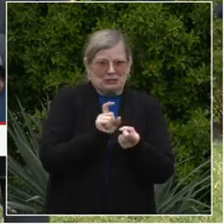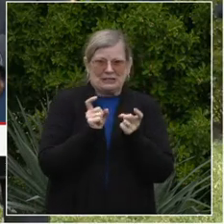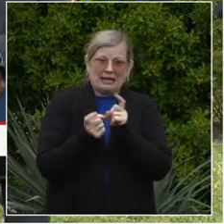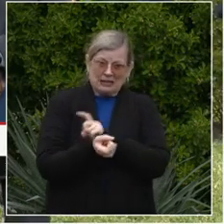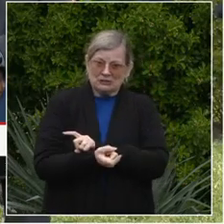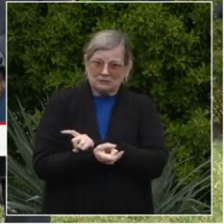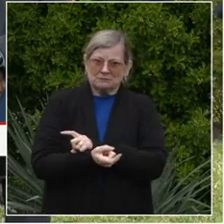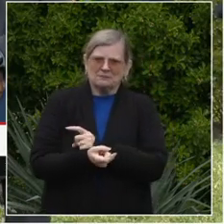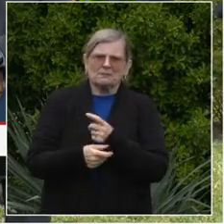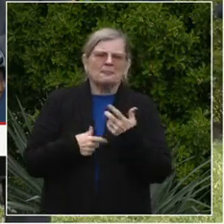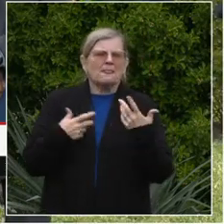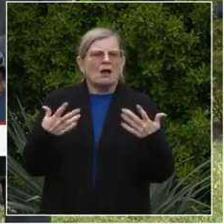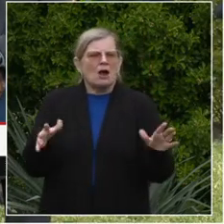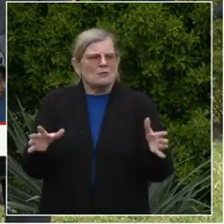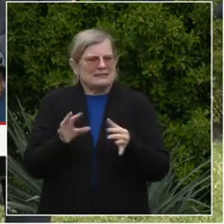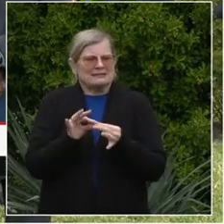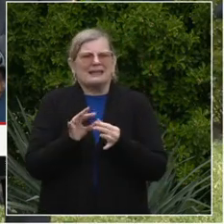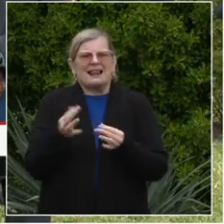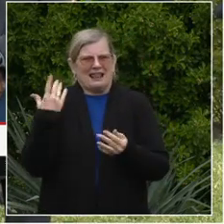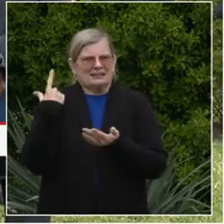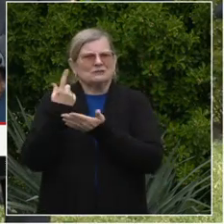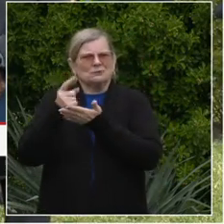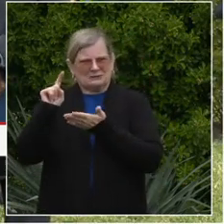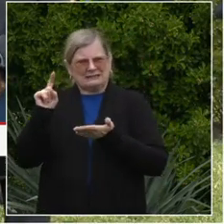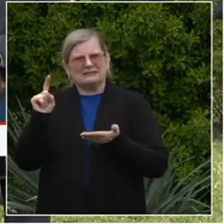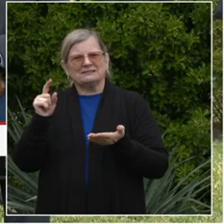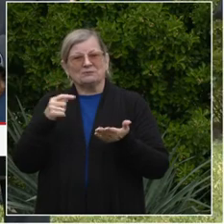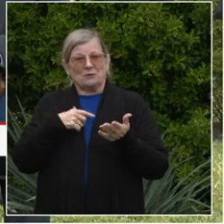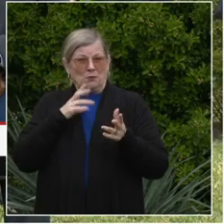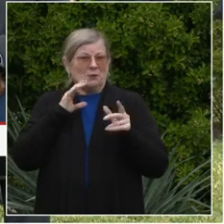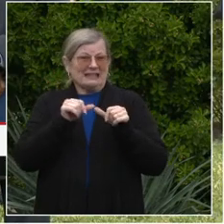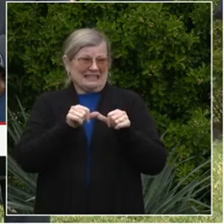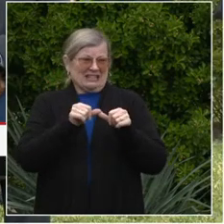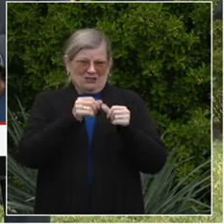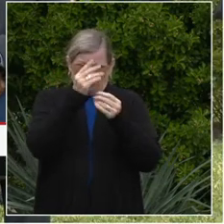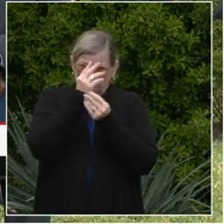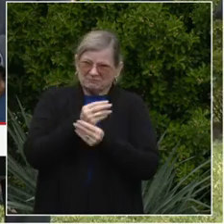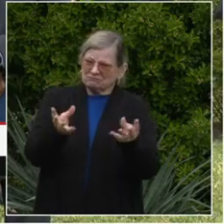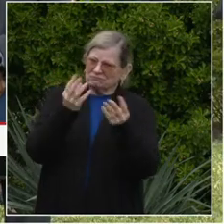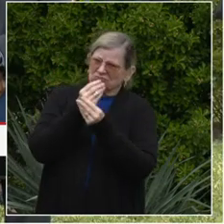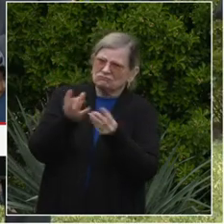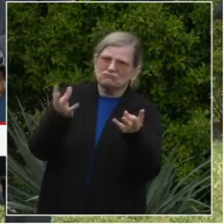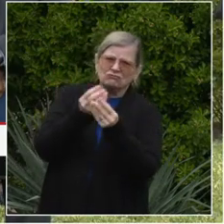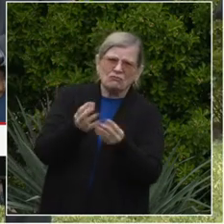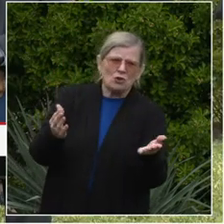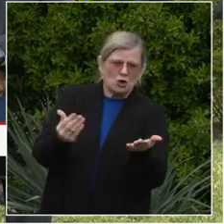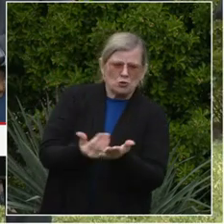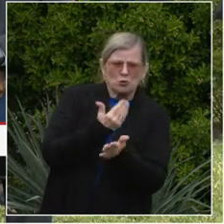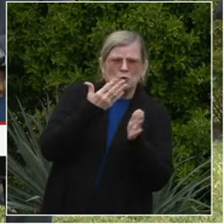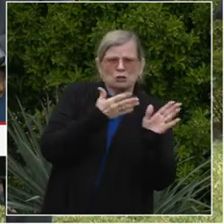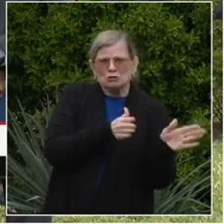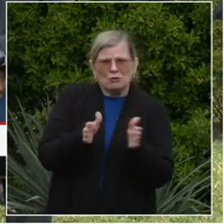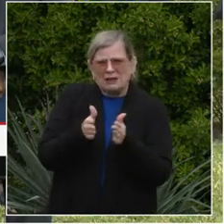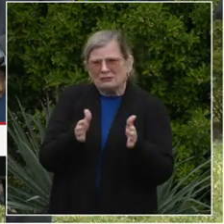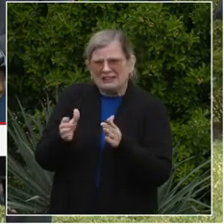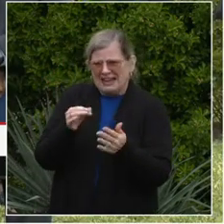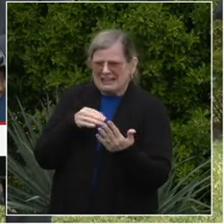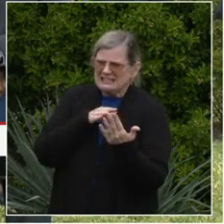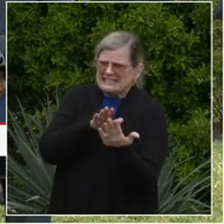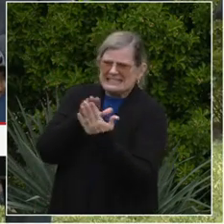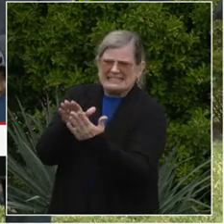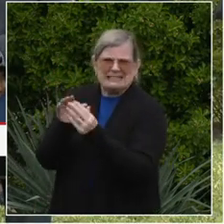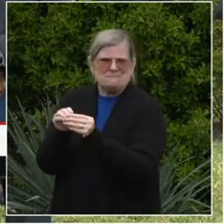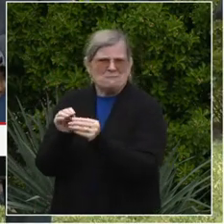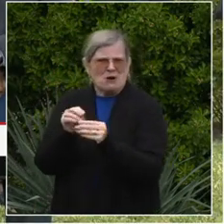will continue to deliver new and aggressive strategies to curb gun violence, to